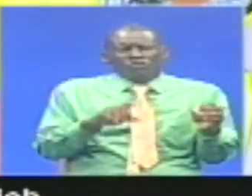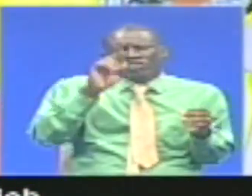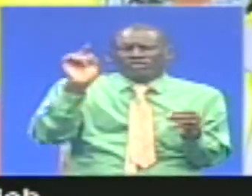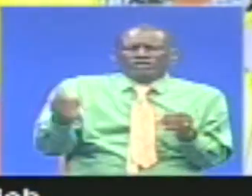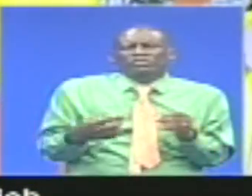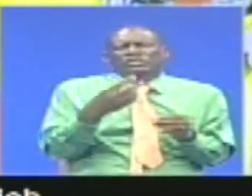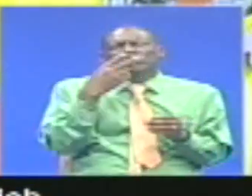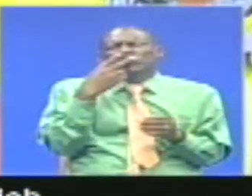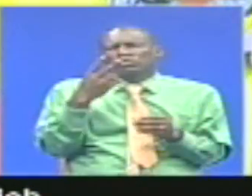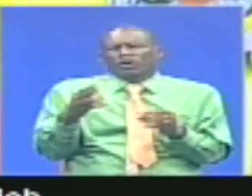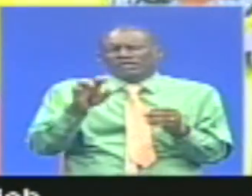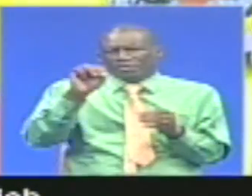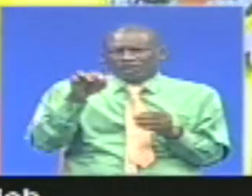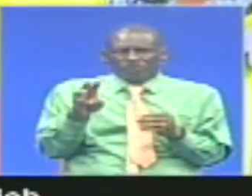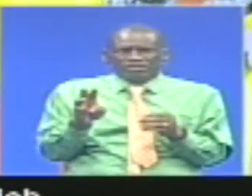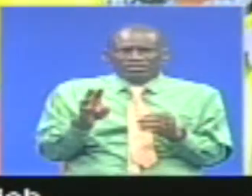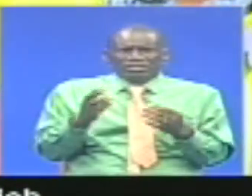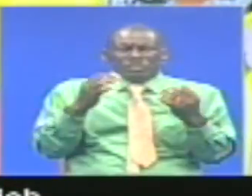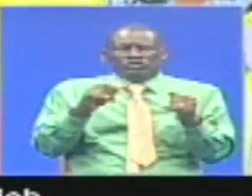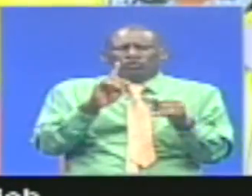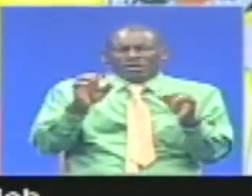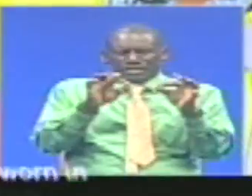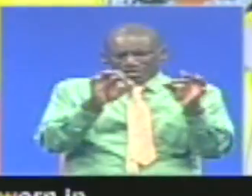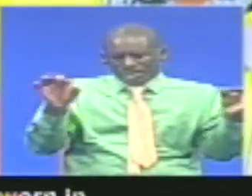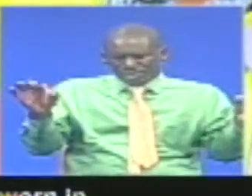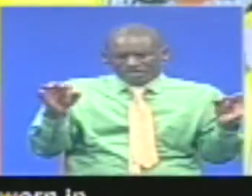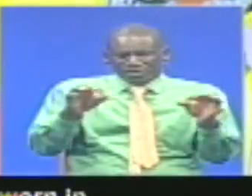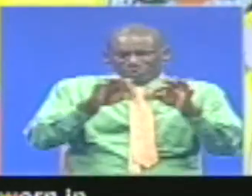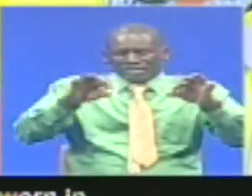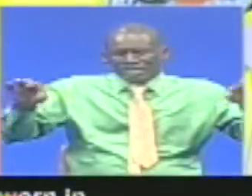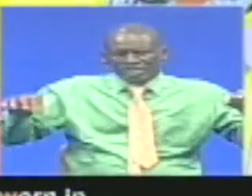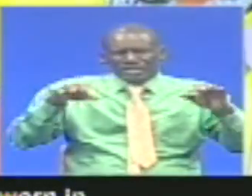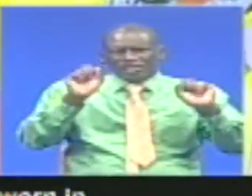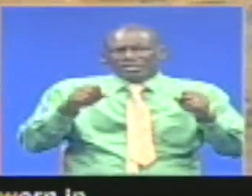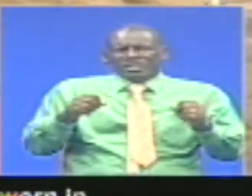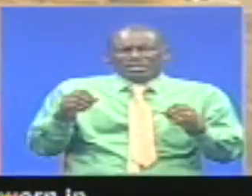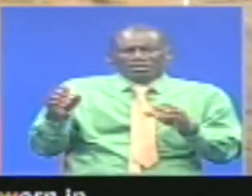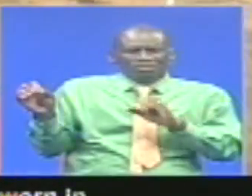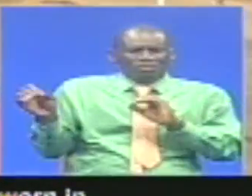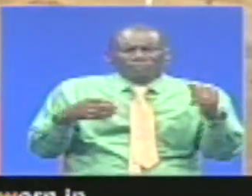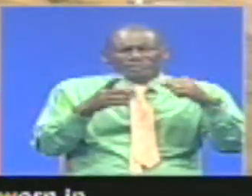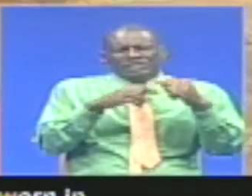1,200 megawatts. So one line comfortably can evacuate 600.